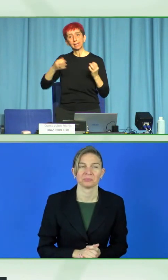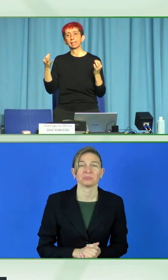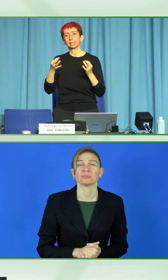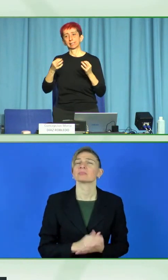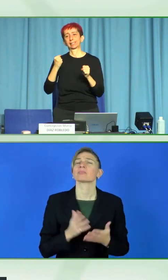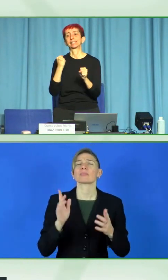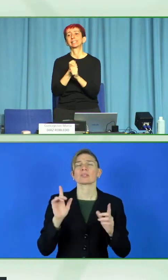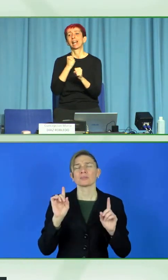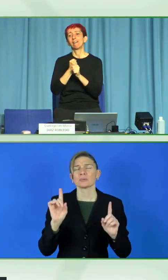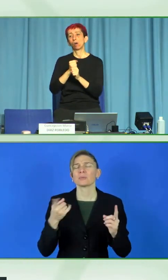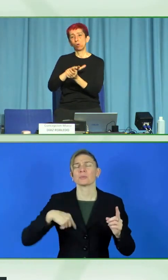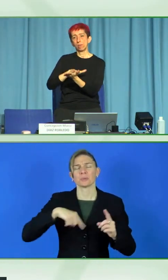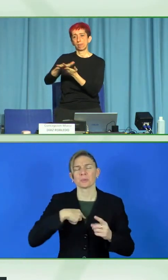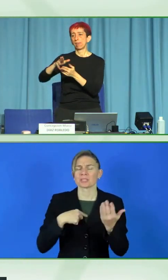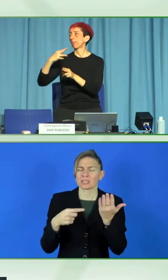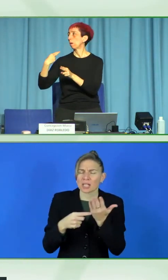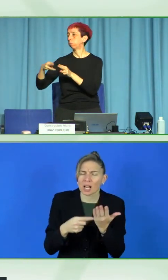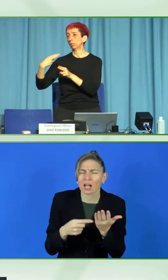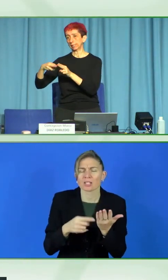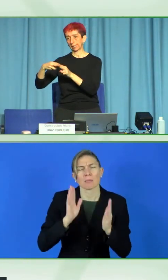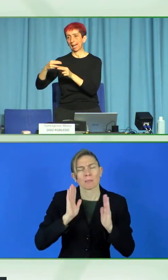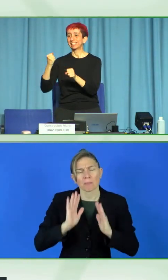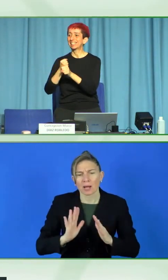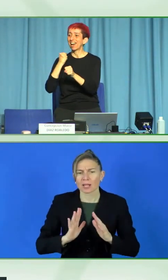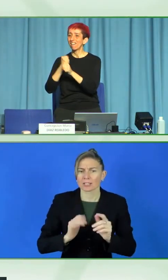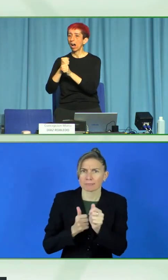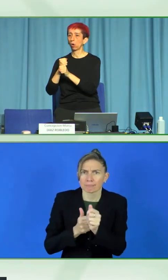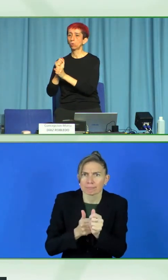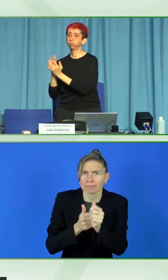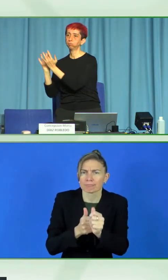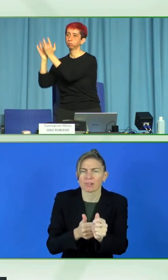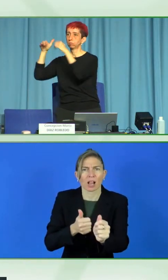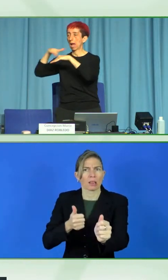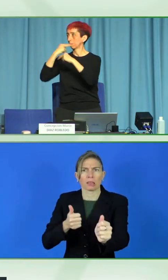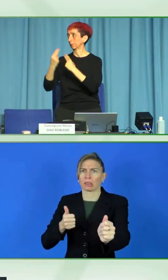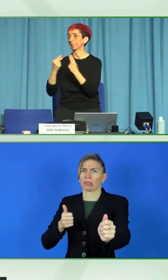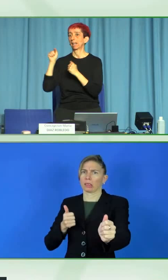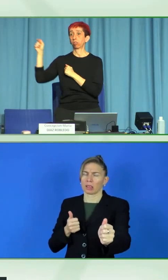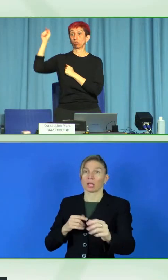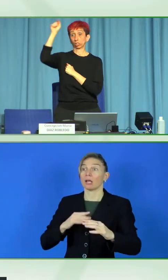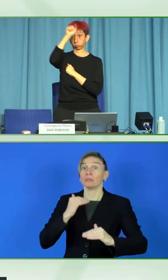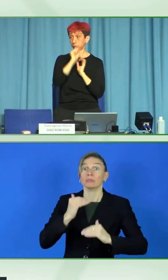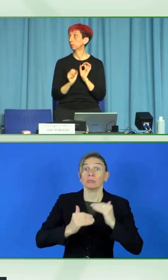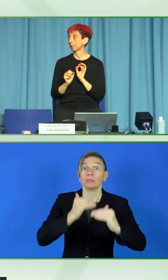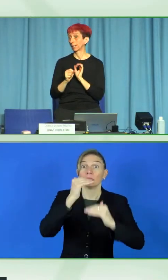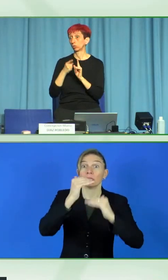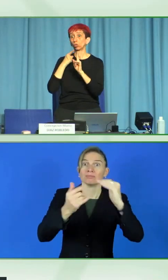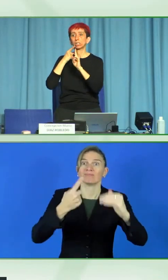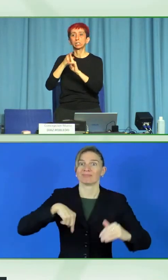the improvements and also the political work,